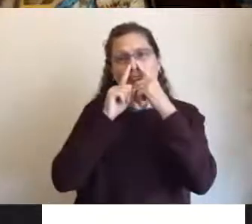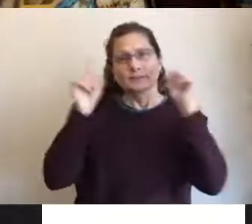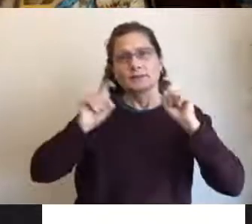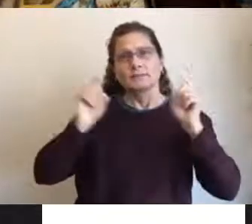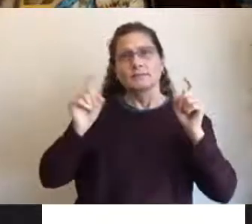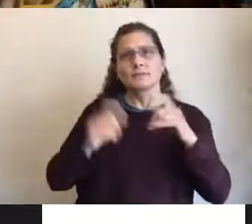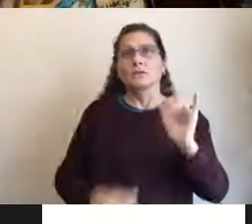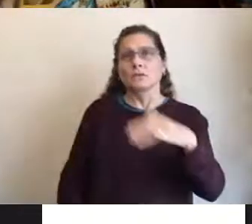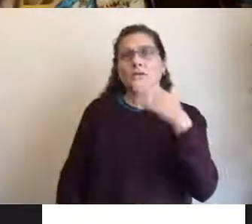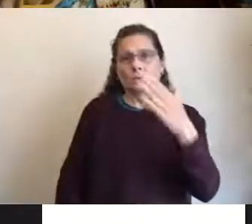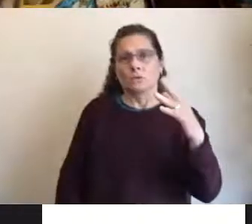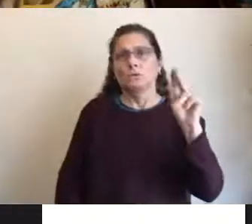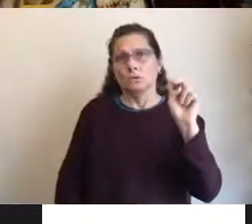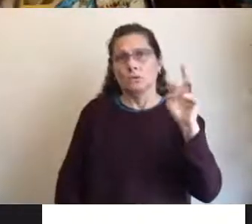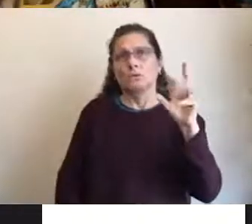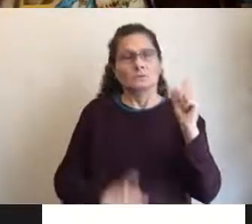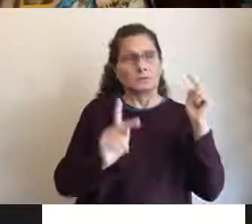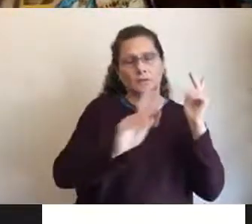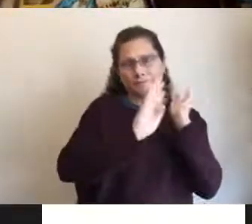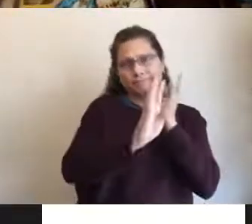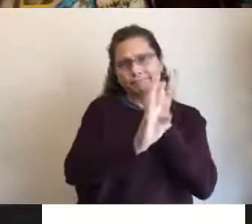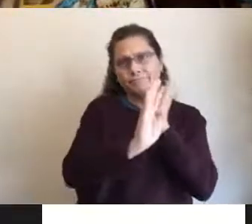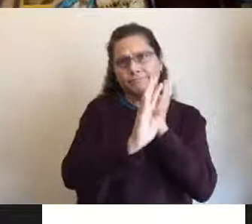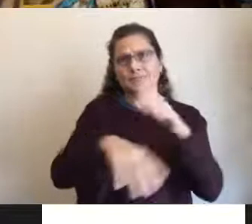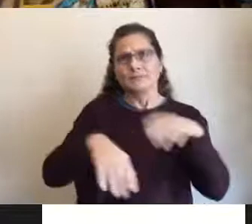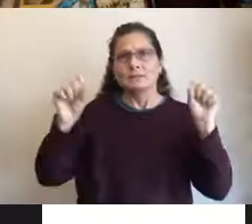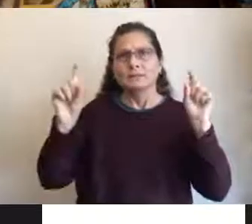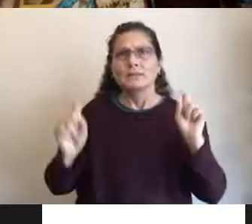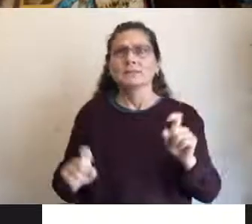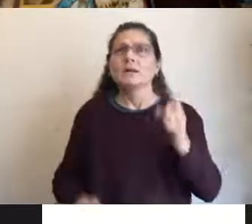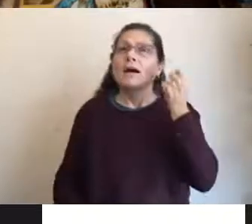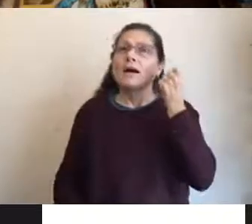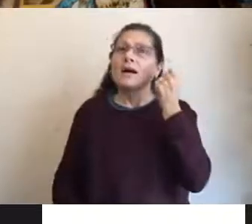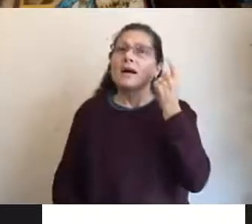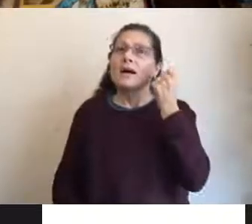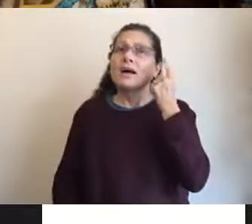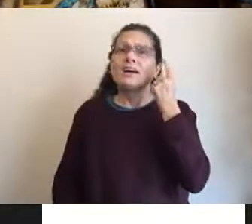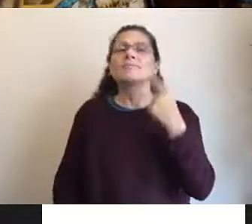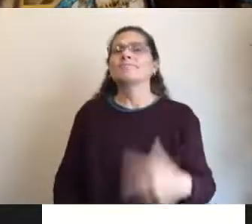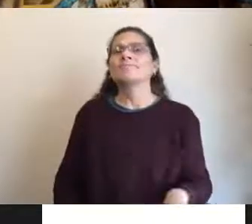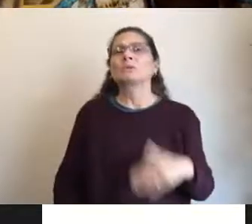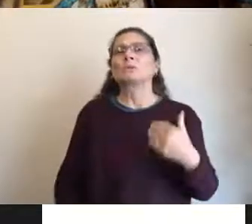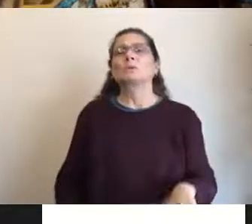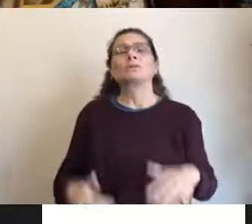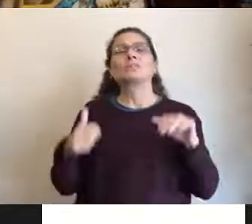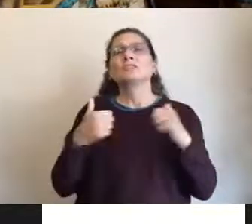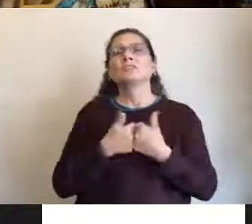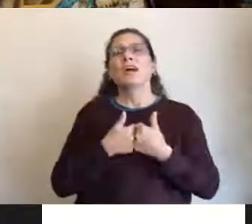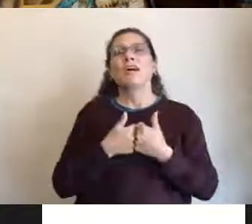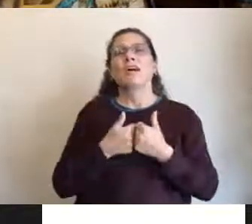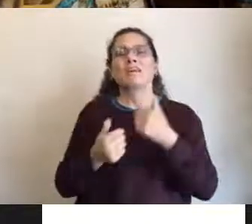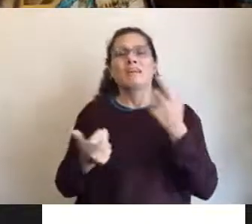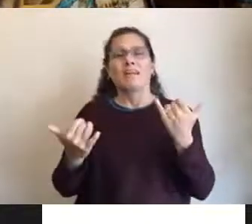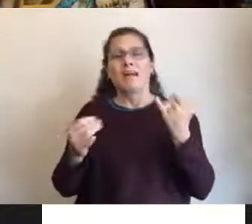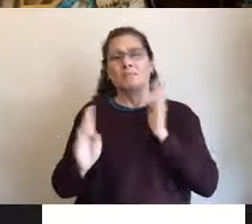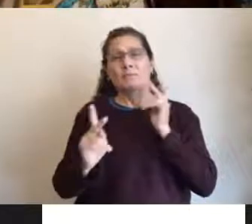to talk about the challenges we have with positivity rate, which is a major concern of mine, a major concern, I think, of everyone who's following